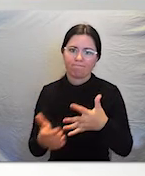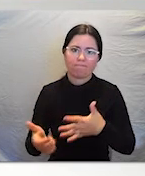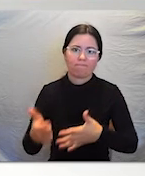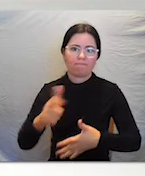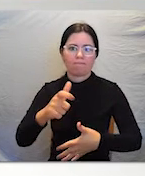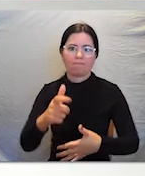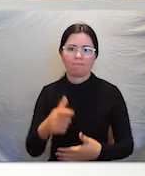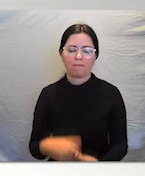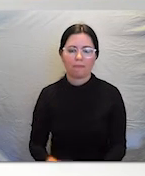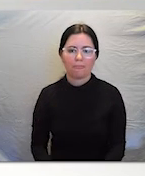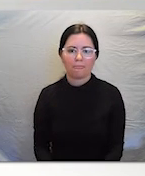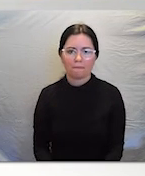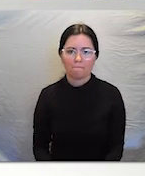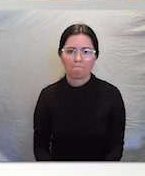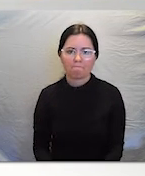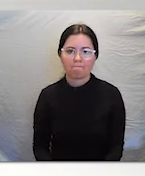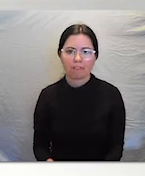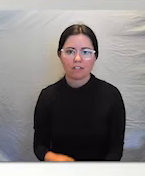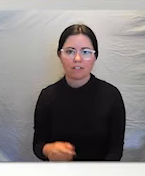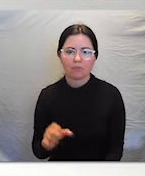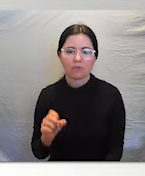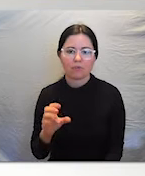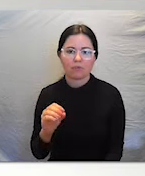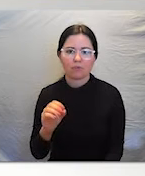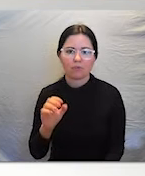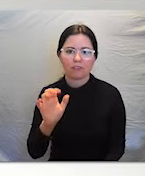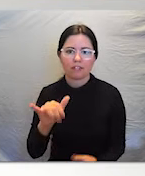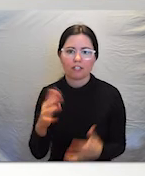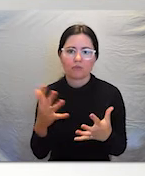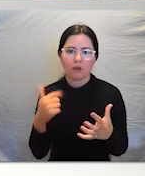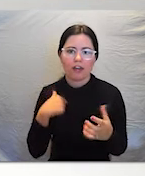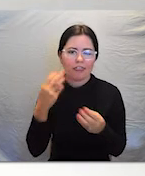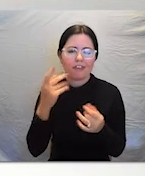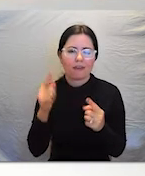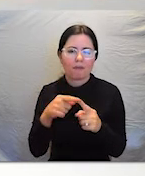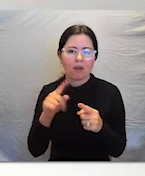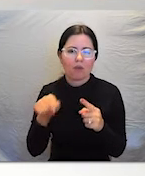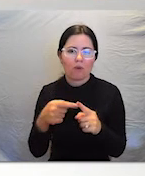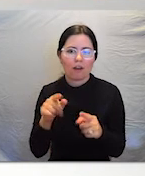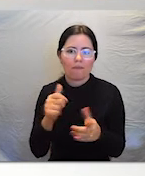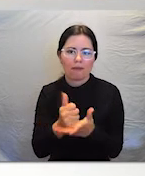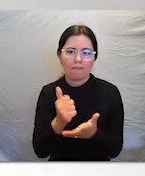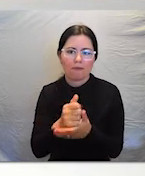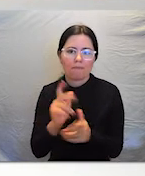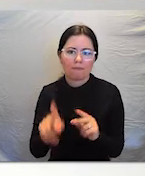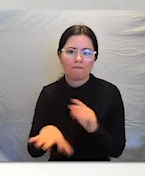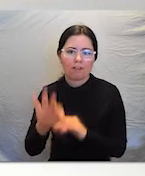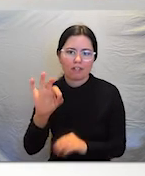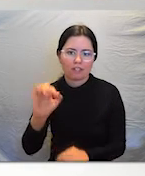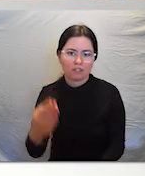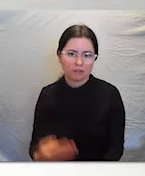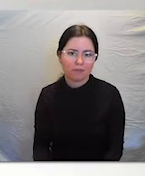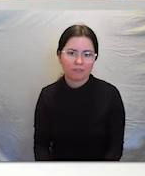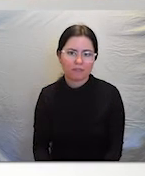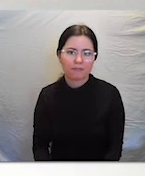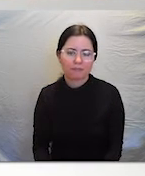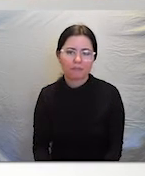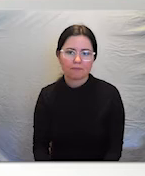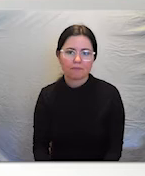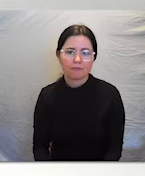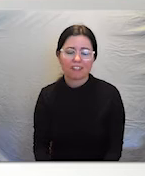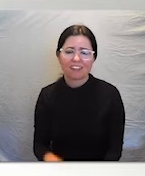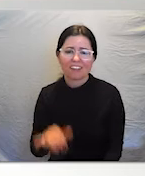job seekers and what they go through, and how I meet job